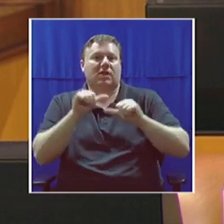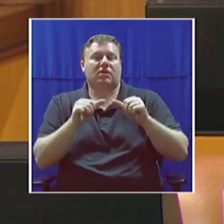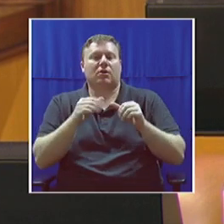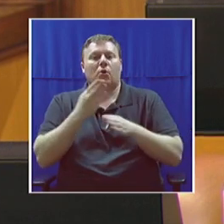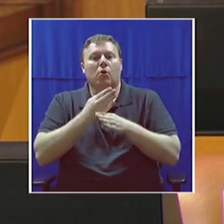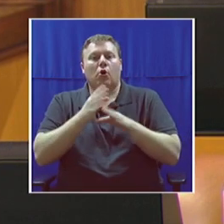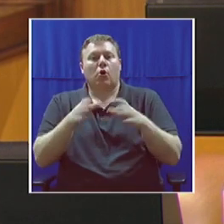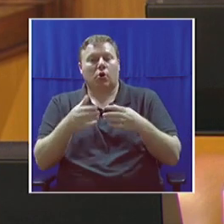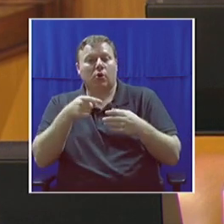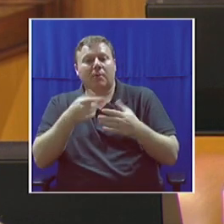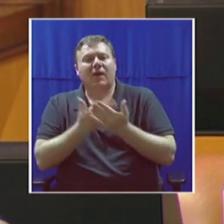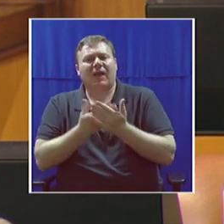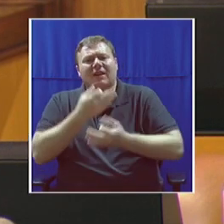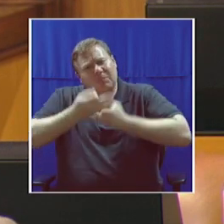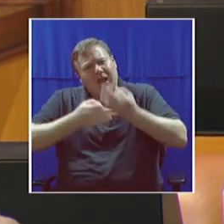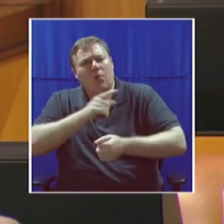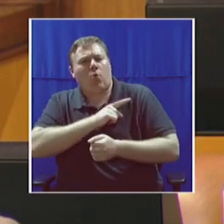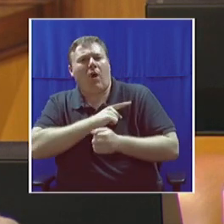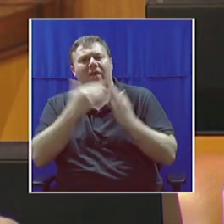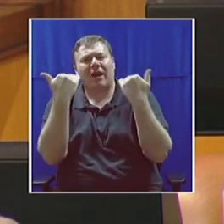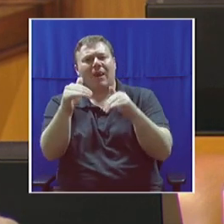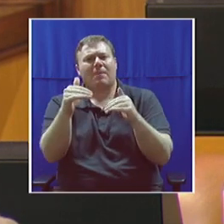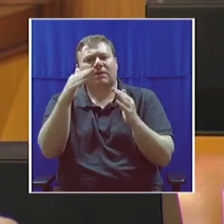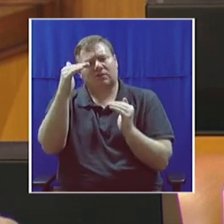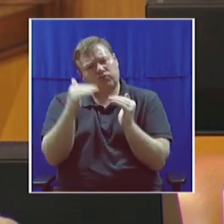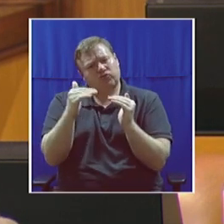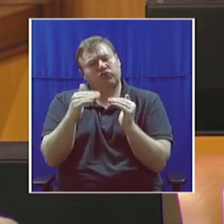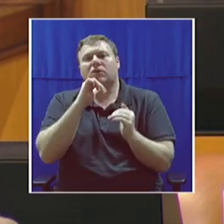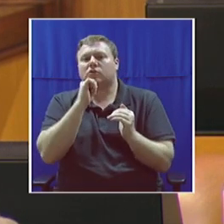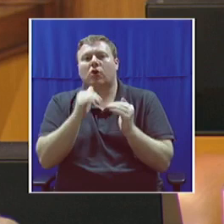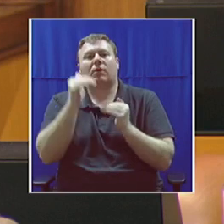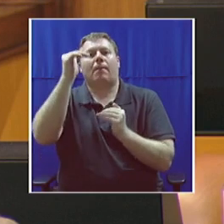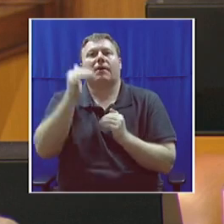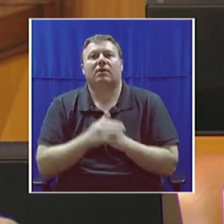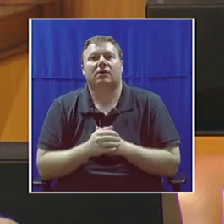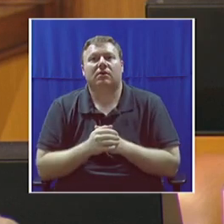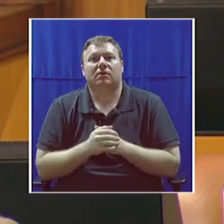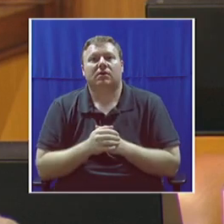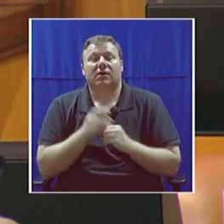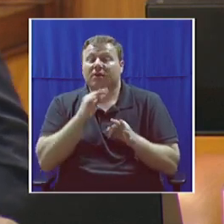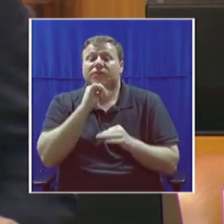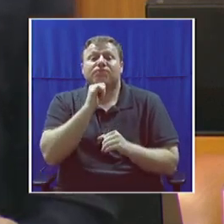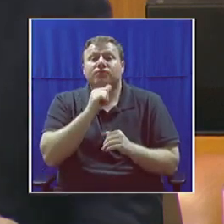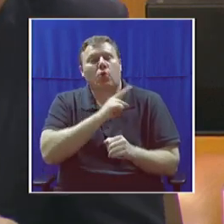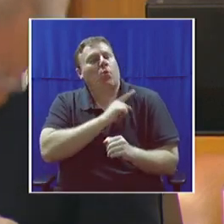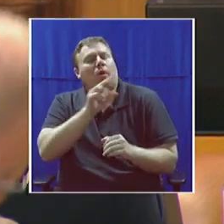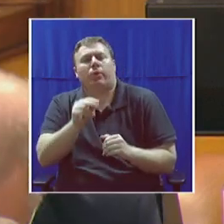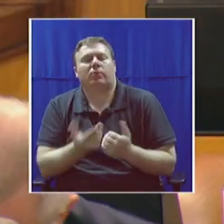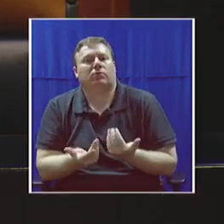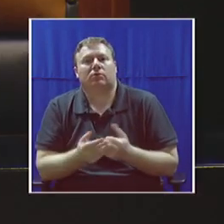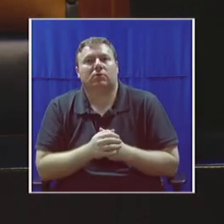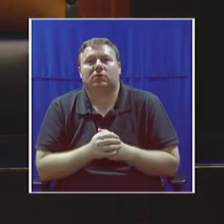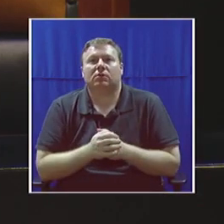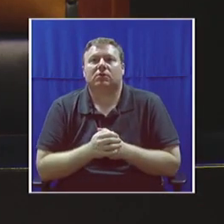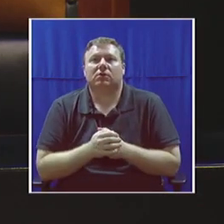justification for the latest Tac can be scrutinized and if she's not going to do that please could she tell us why not